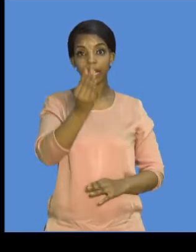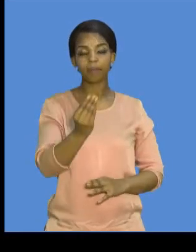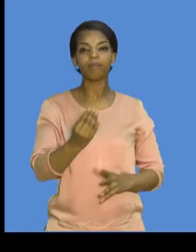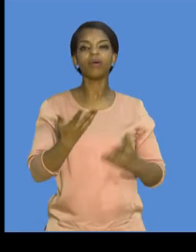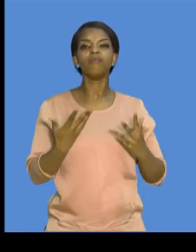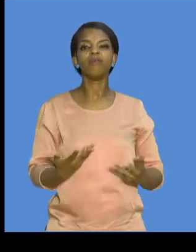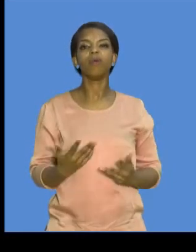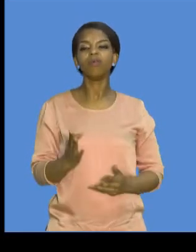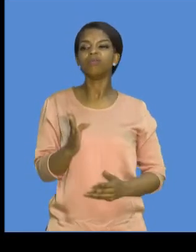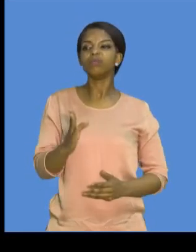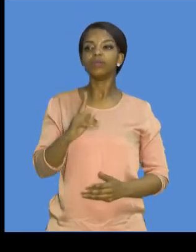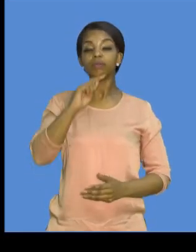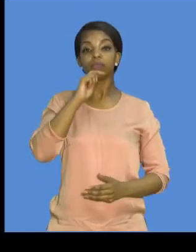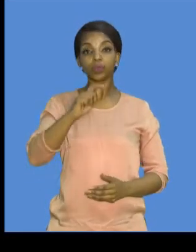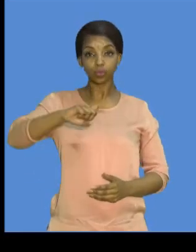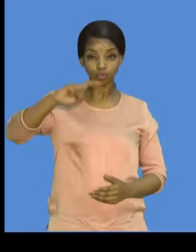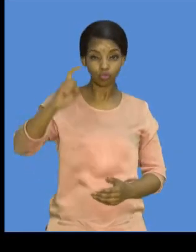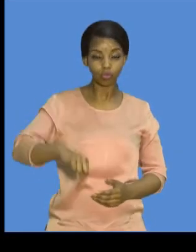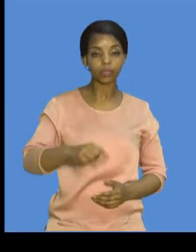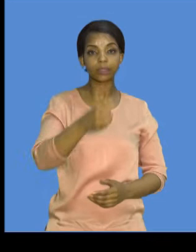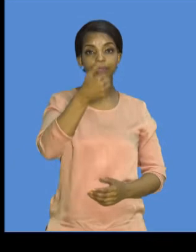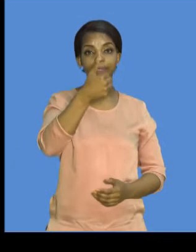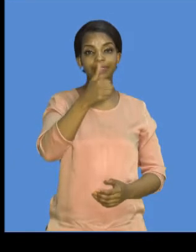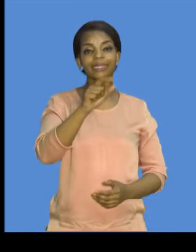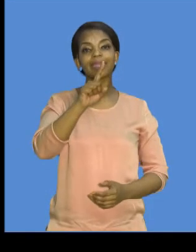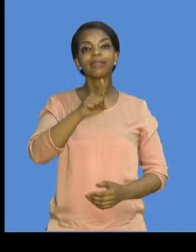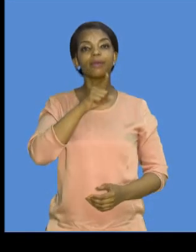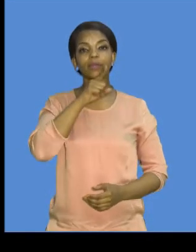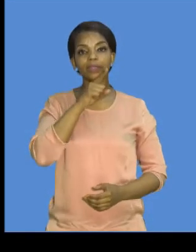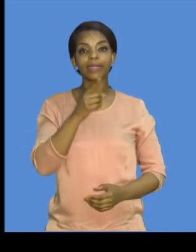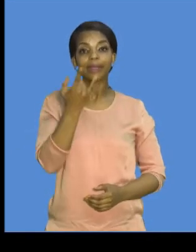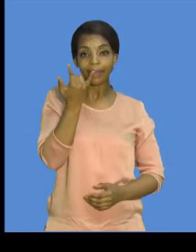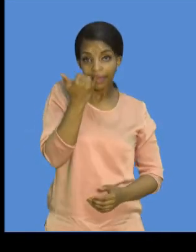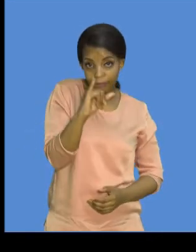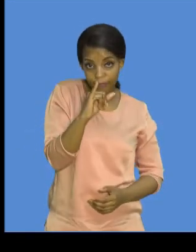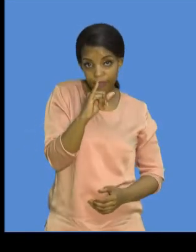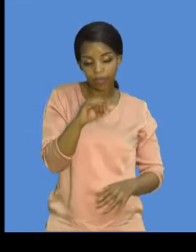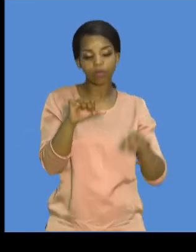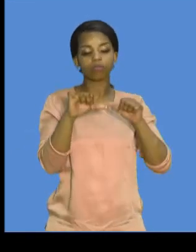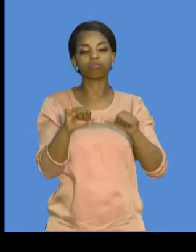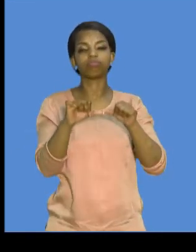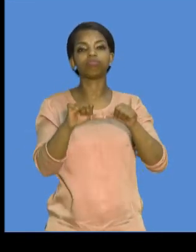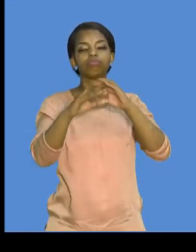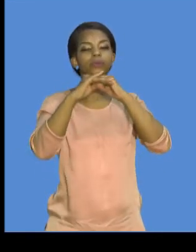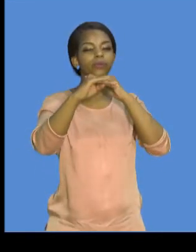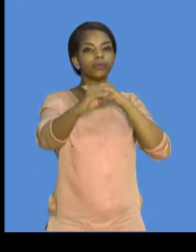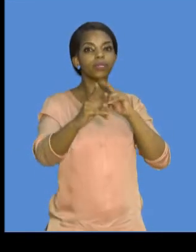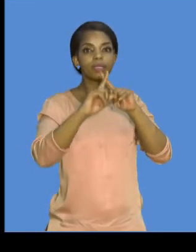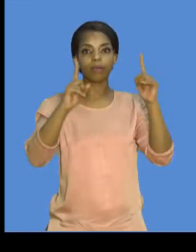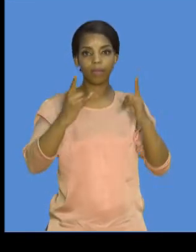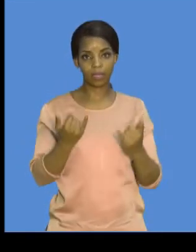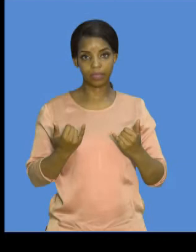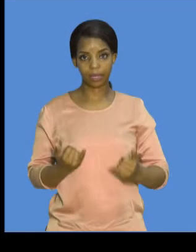was actually supposed to be 6,000 if it was a constant growth, but that's definitely not what we are dealing